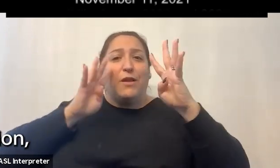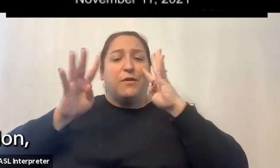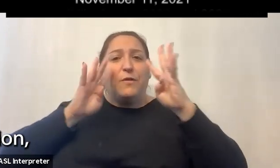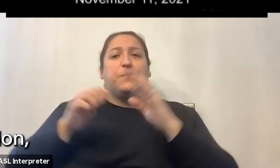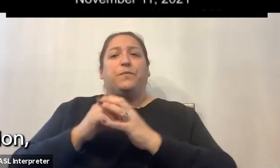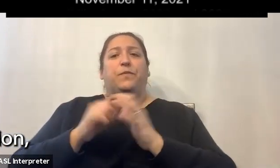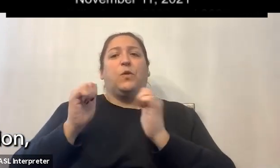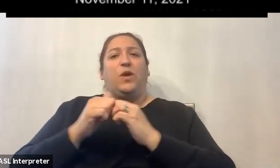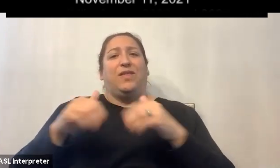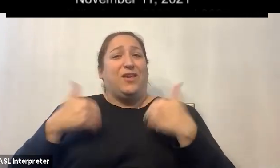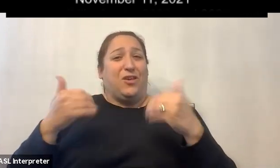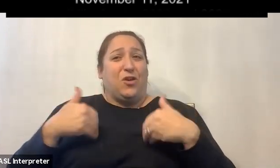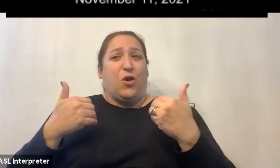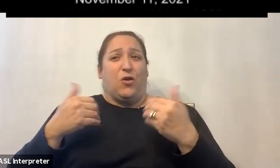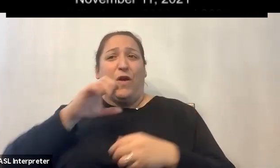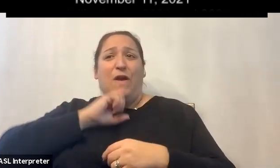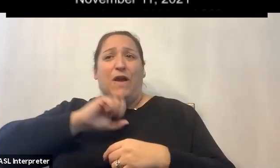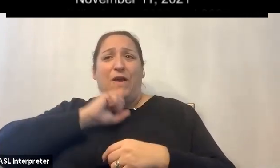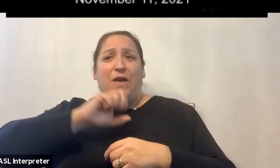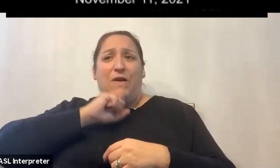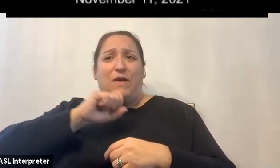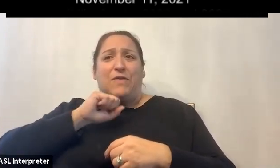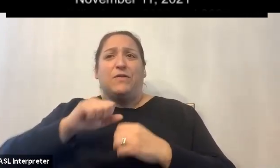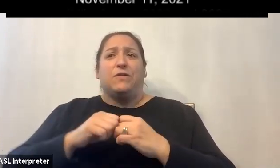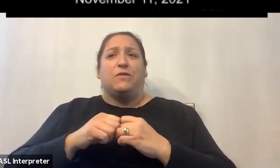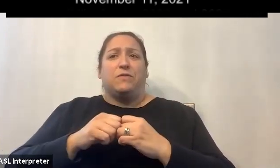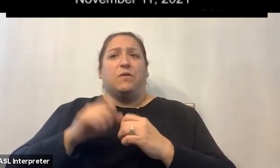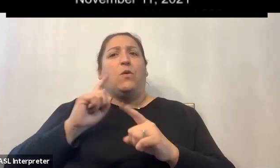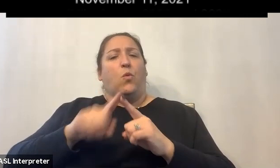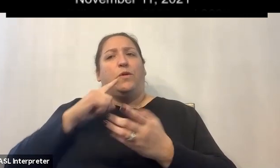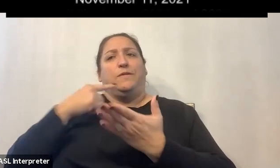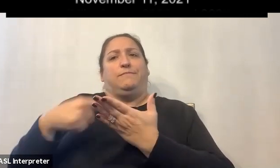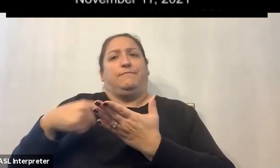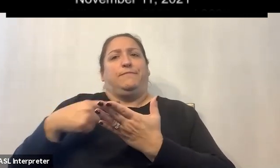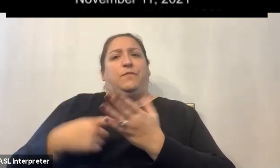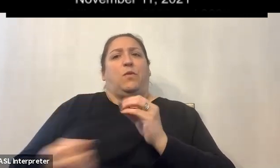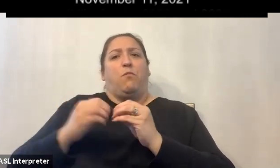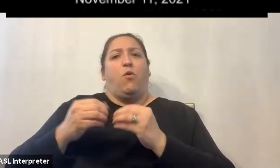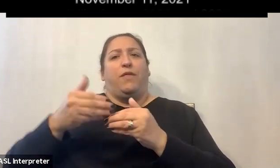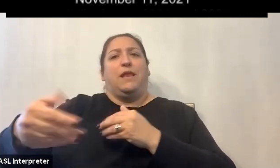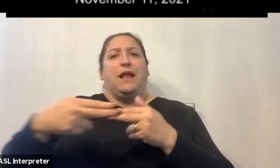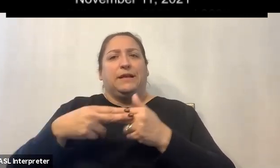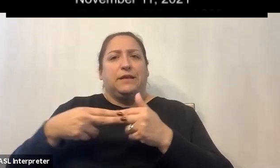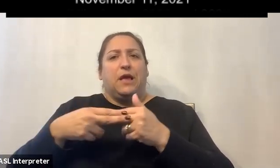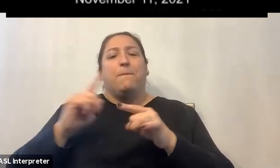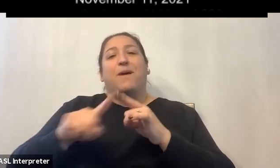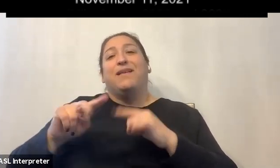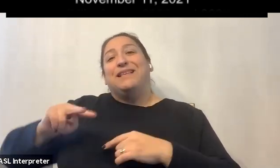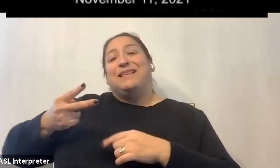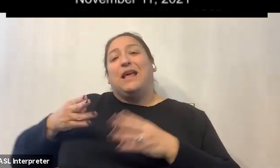the younger generation, and I will discuss that a bit more in the next slide. But the second